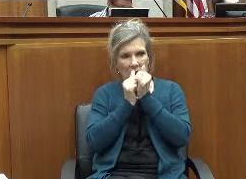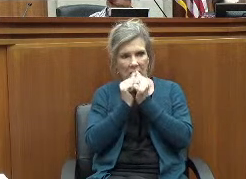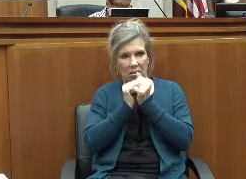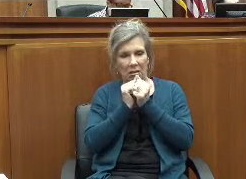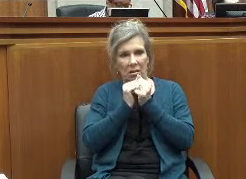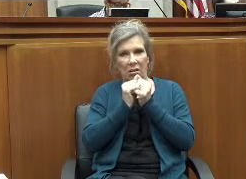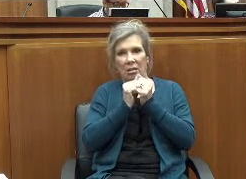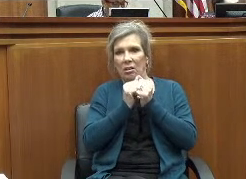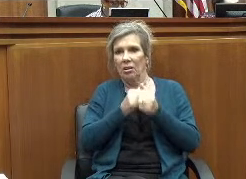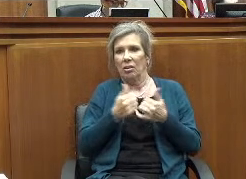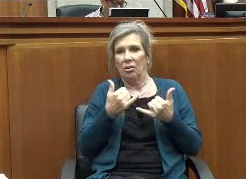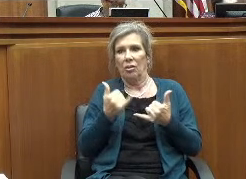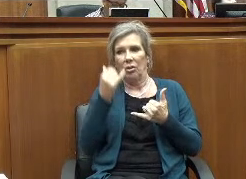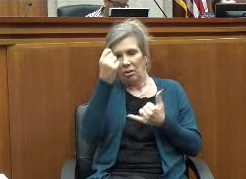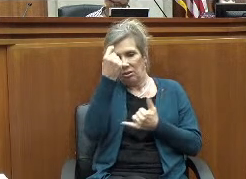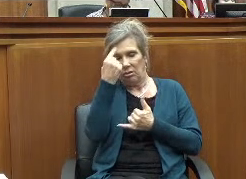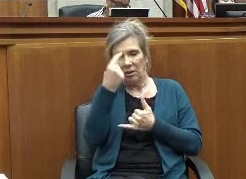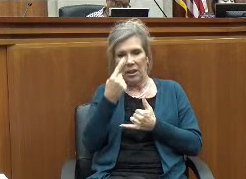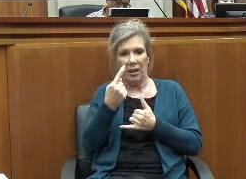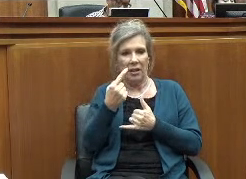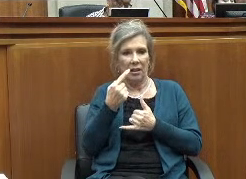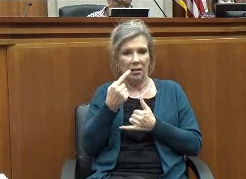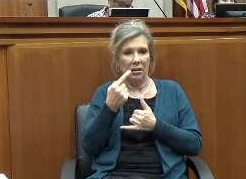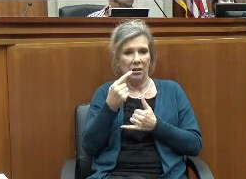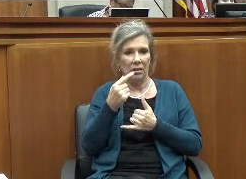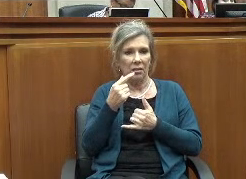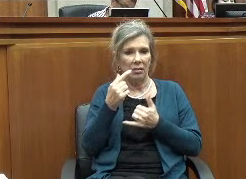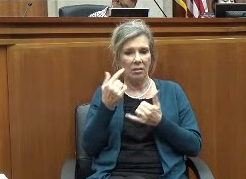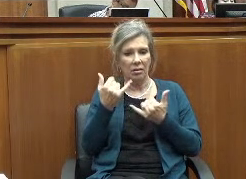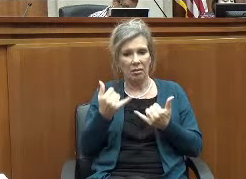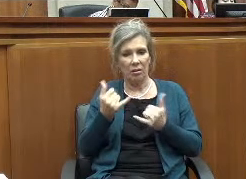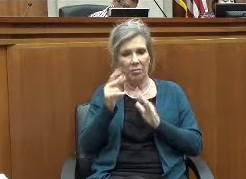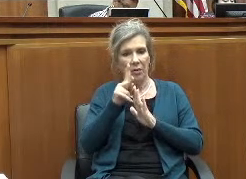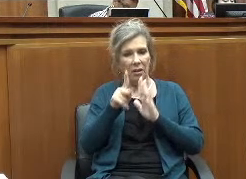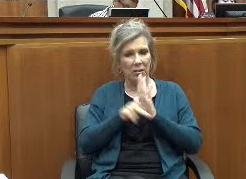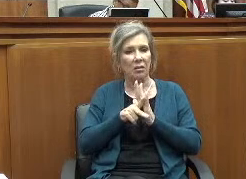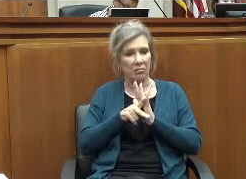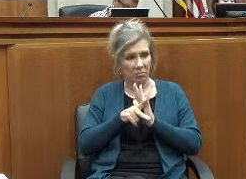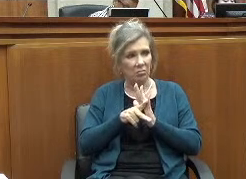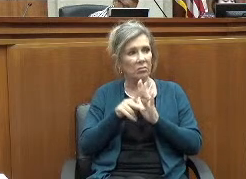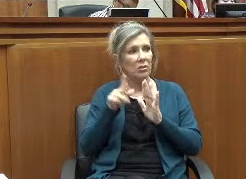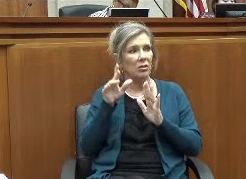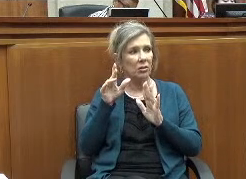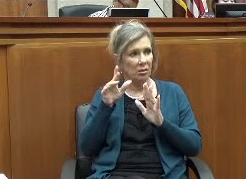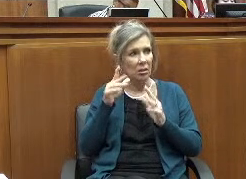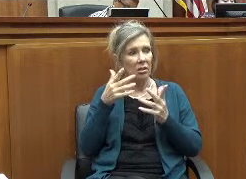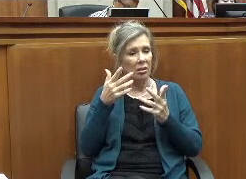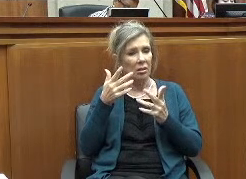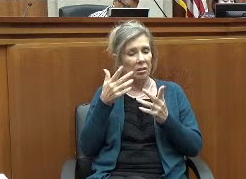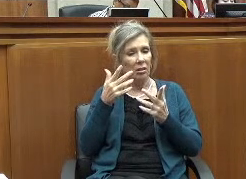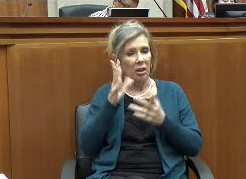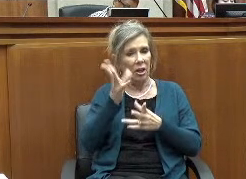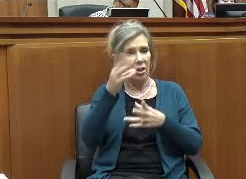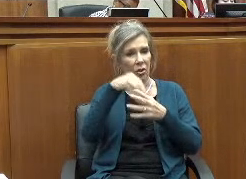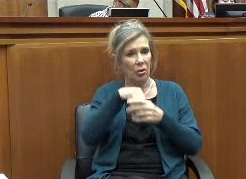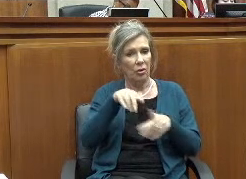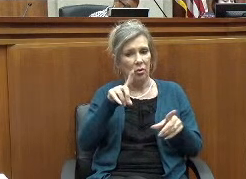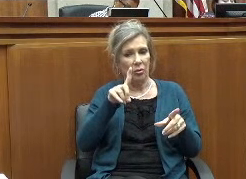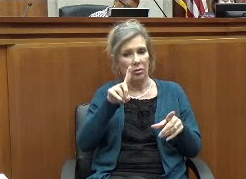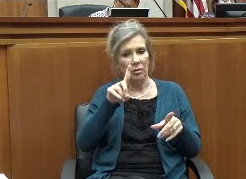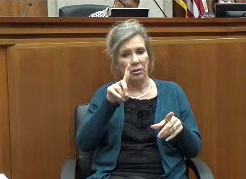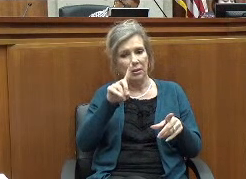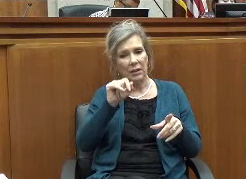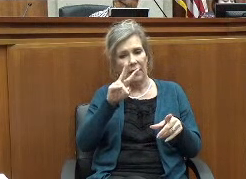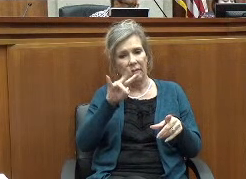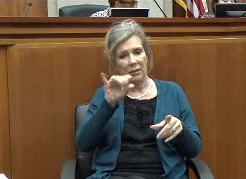the current understanding is that the current policy does capture Dr. Davis's concerns. The concern